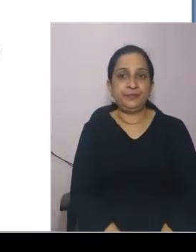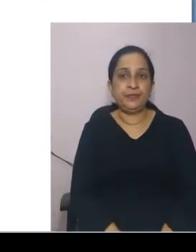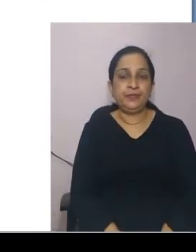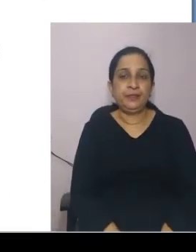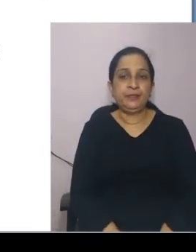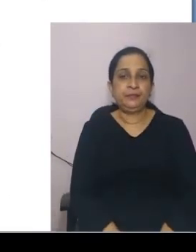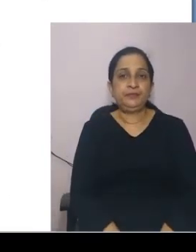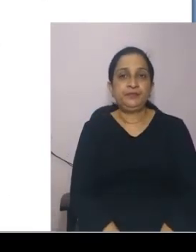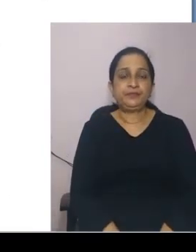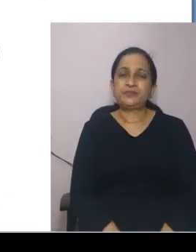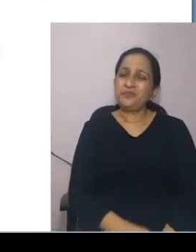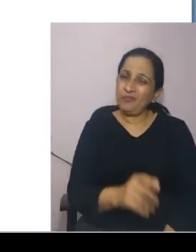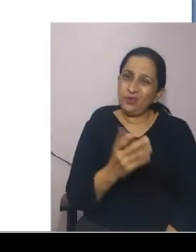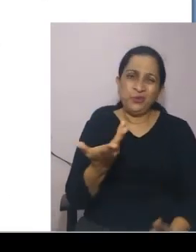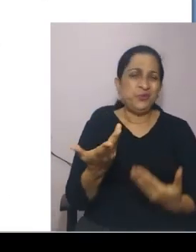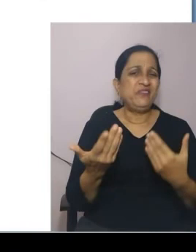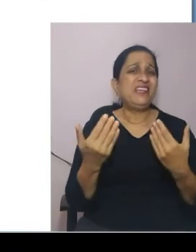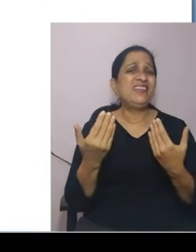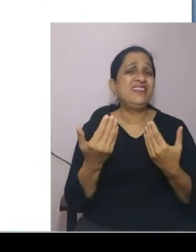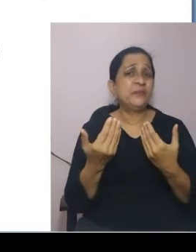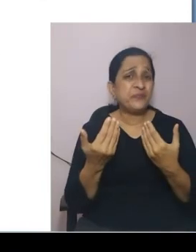But if I understand, you can solve it.